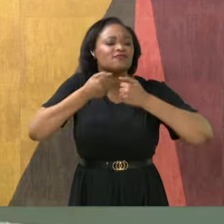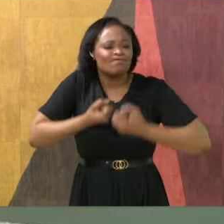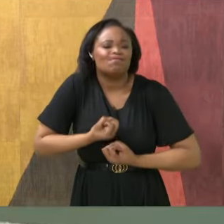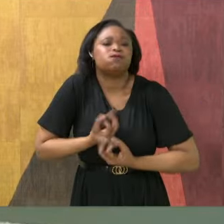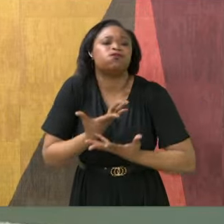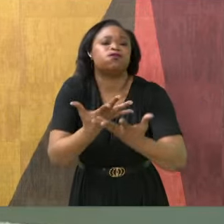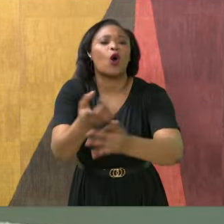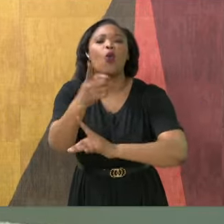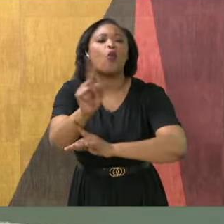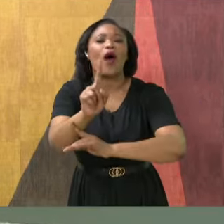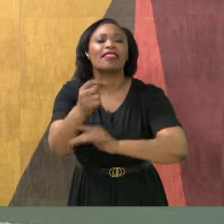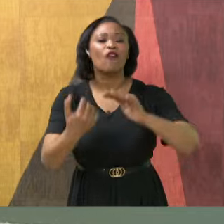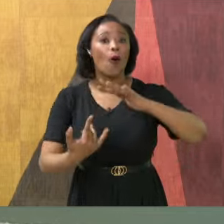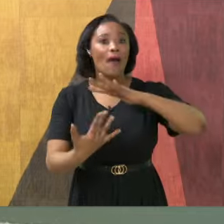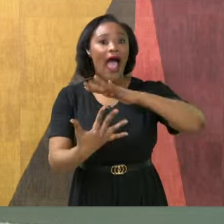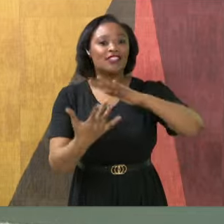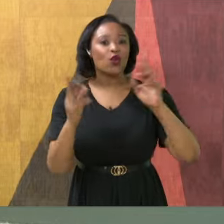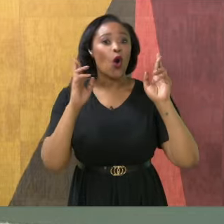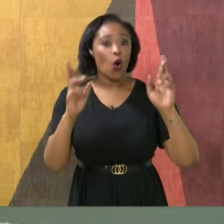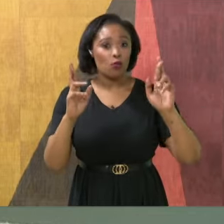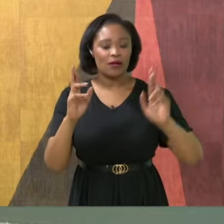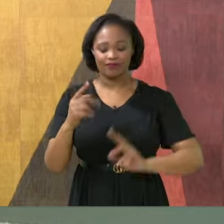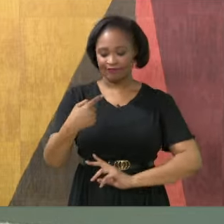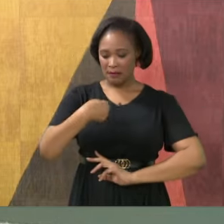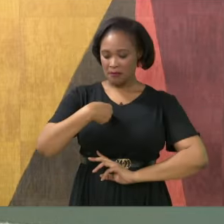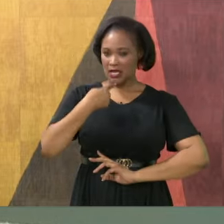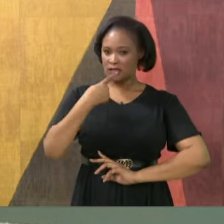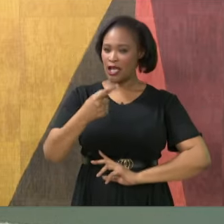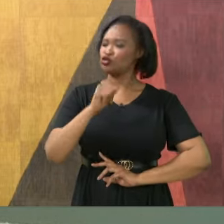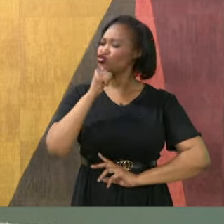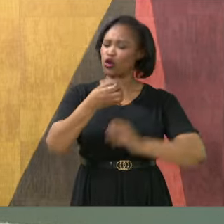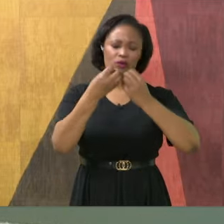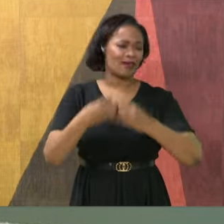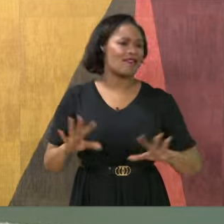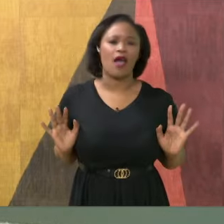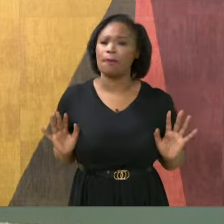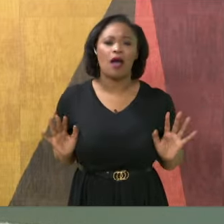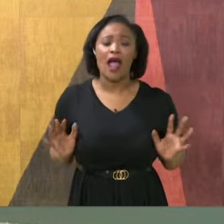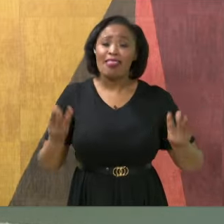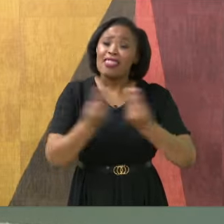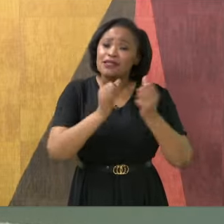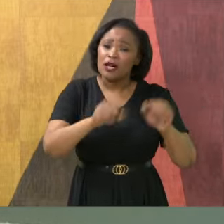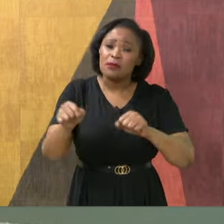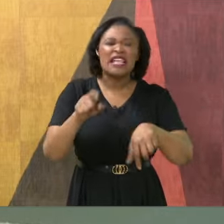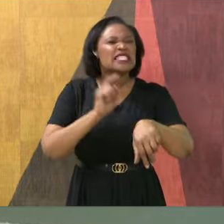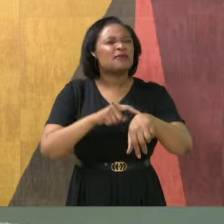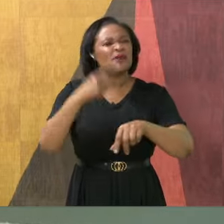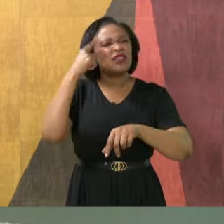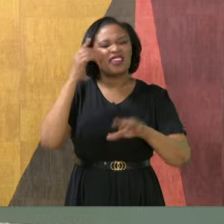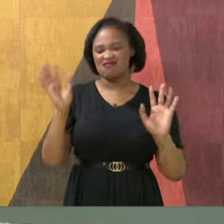My message of hope is to not give up, and that things are possible even when you don't always think it is